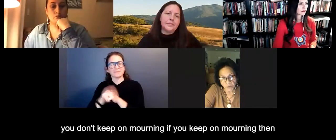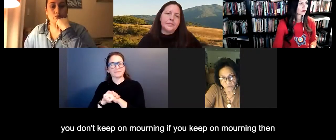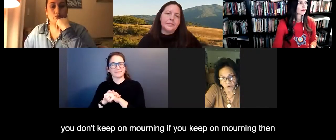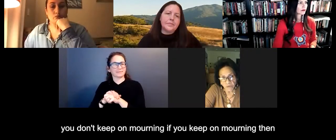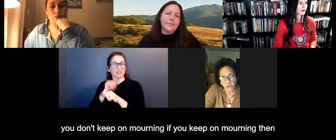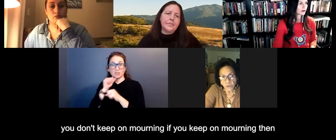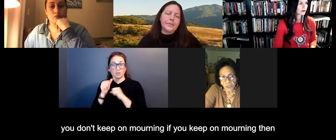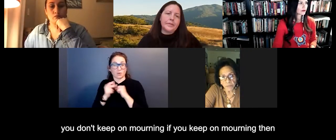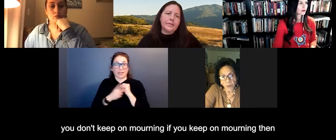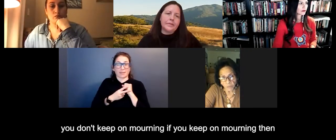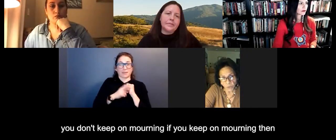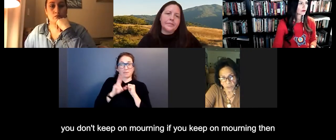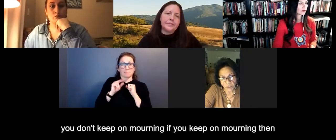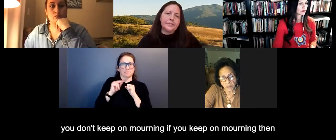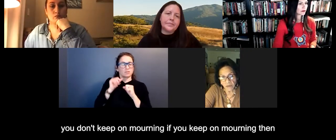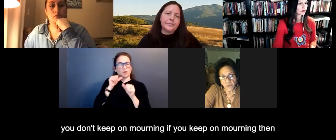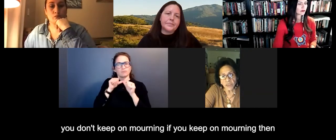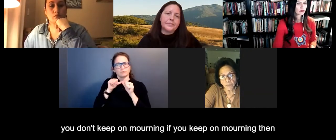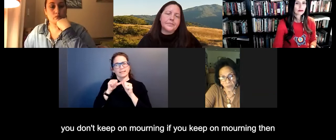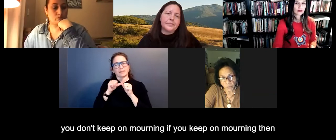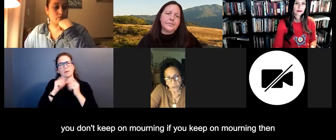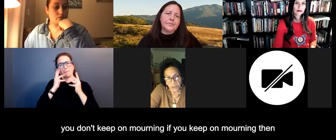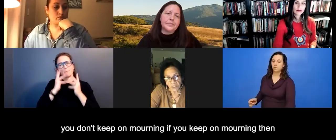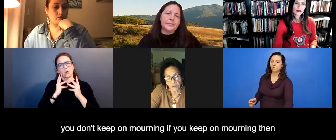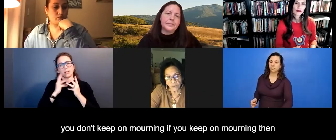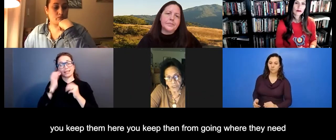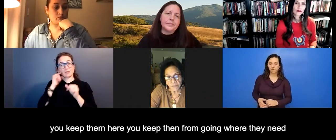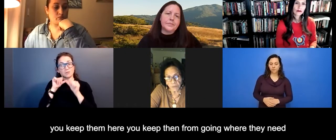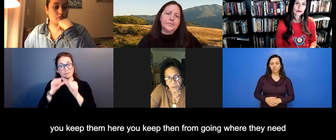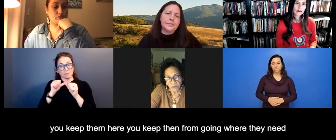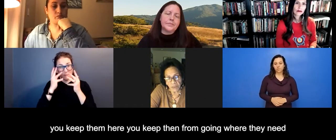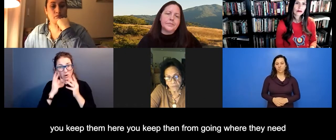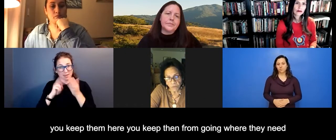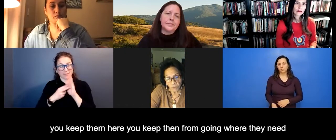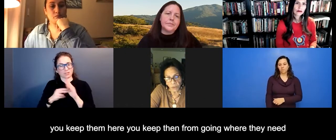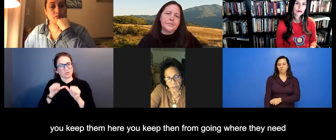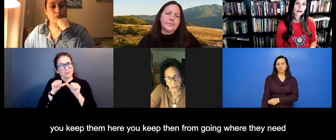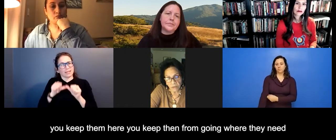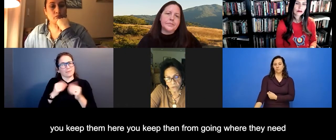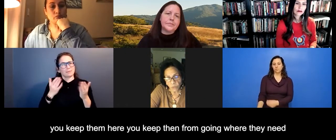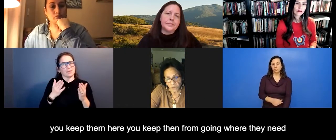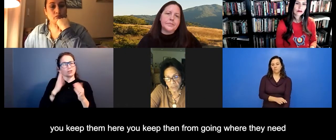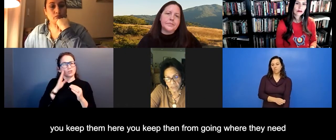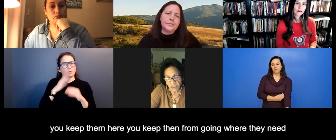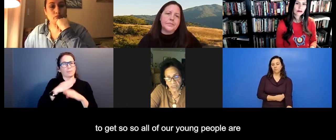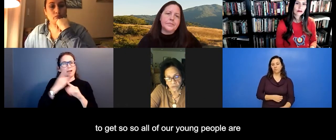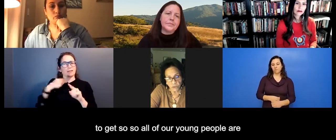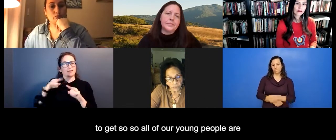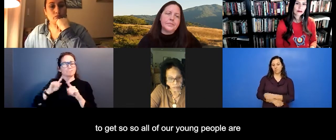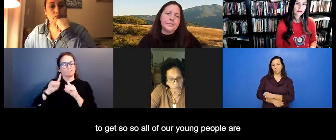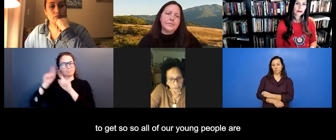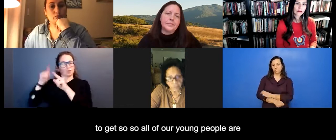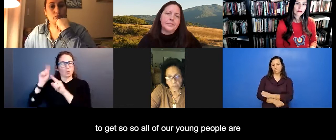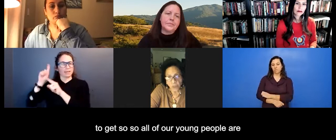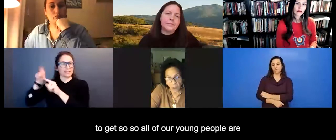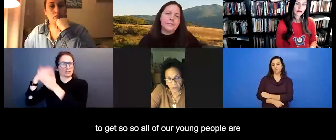keep them here forever. You don't keep on mourning. If you keep on mourning, then you keep them here and keep them from going on where they need to get to.